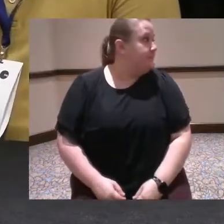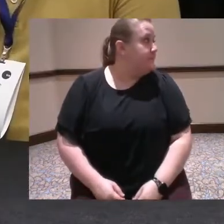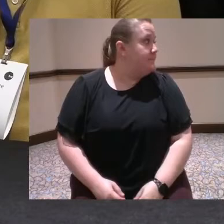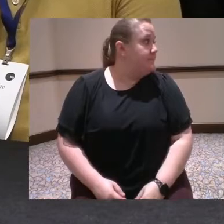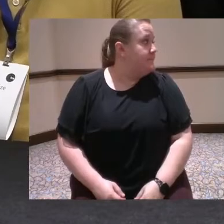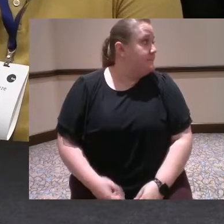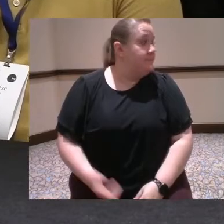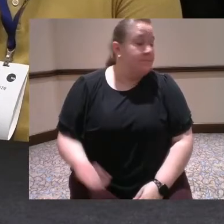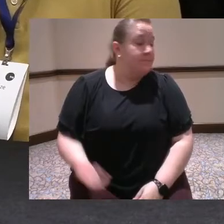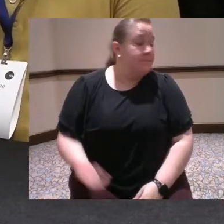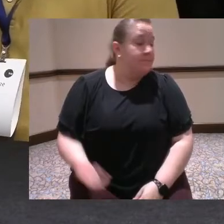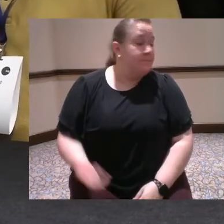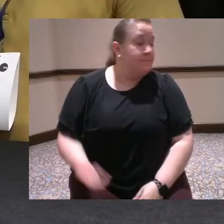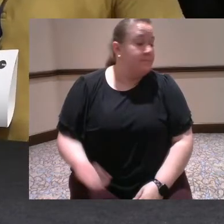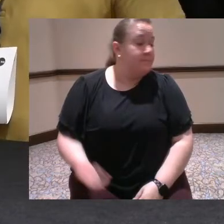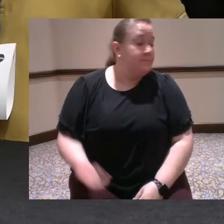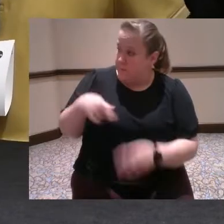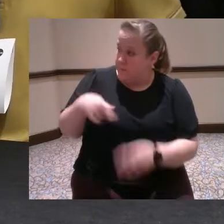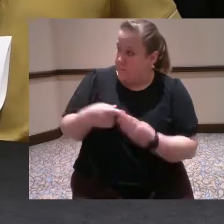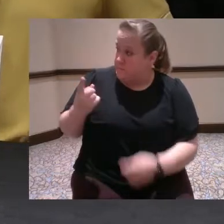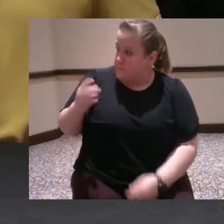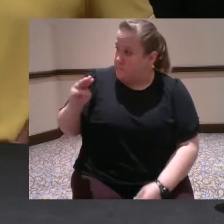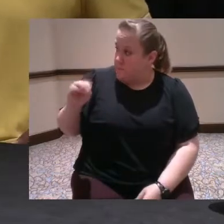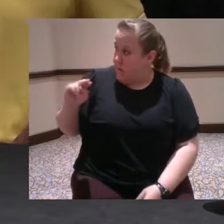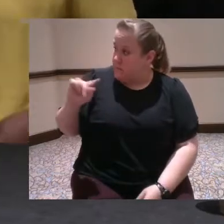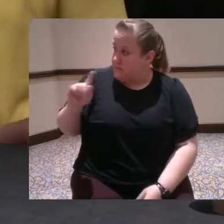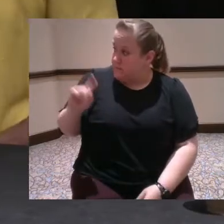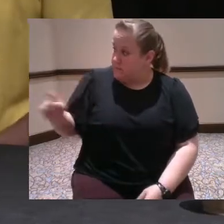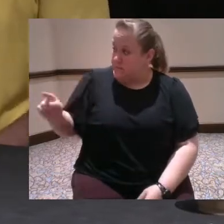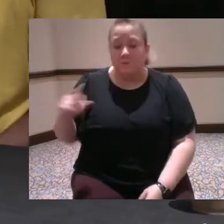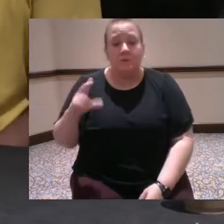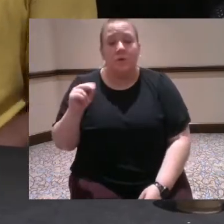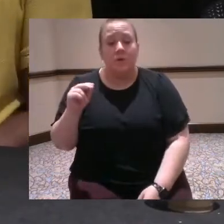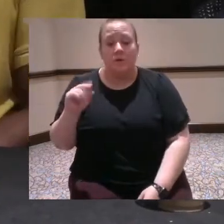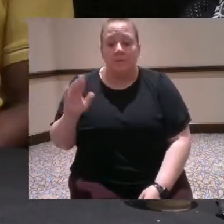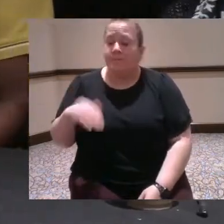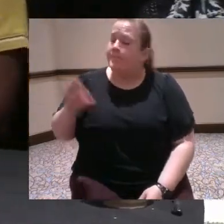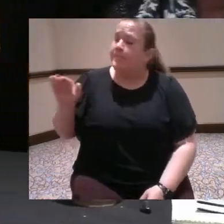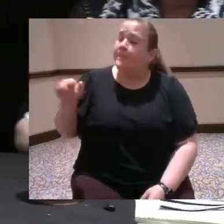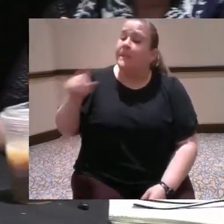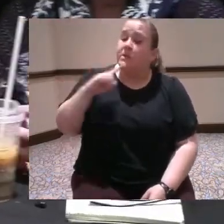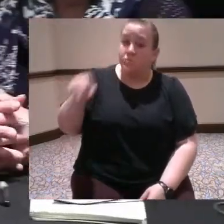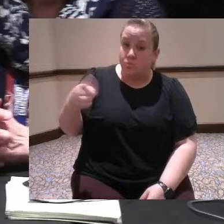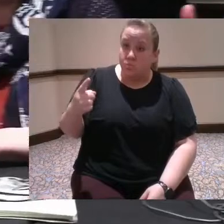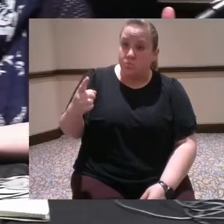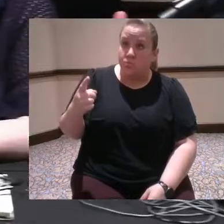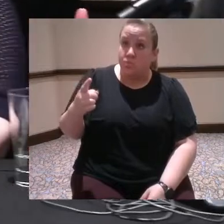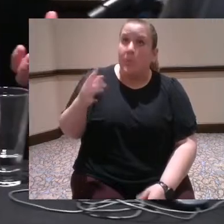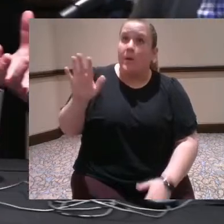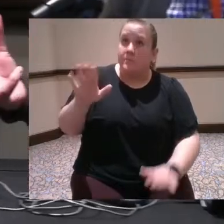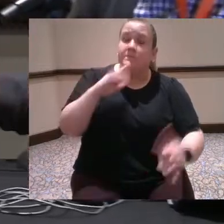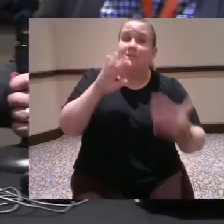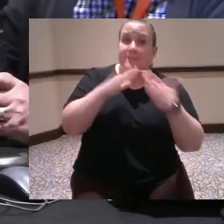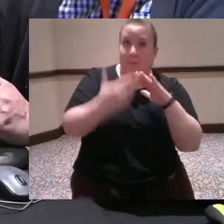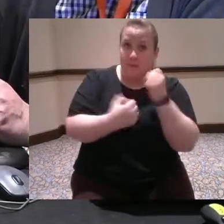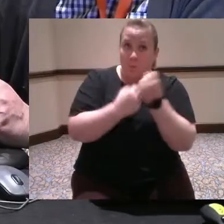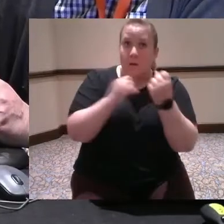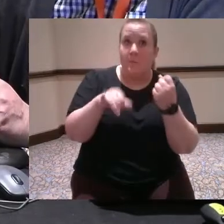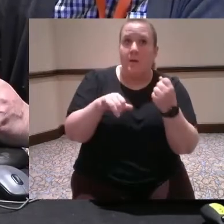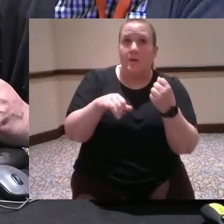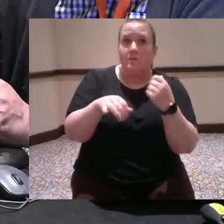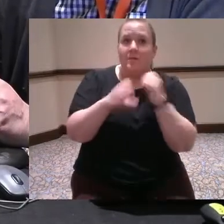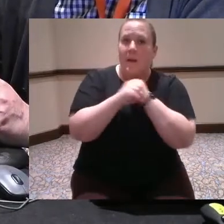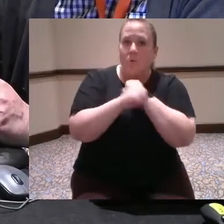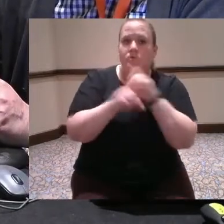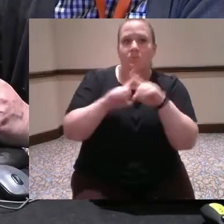So, do you want to say about that, Montes? No. No. So it's not just the city, it's the city's support, but also there are not a commercial